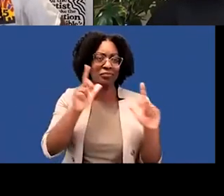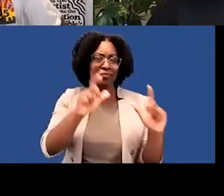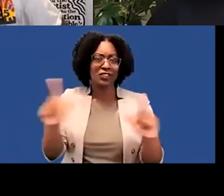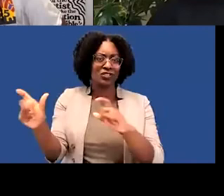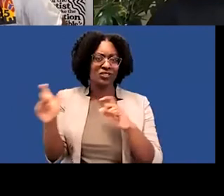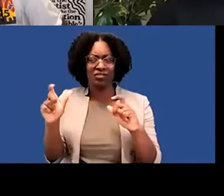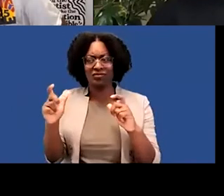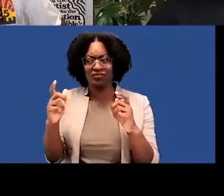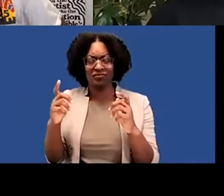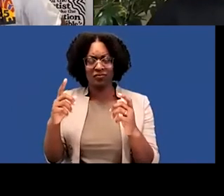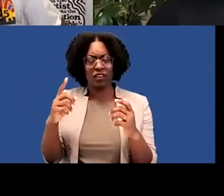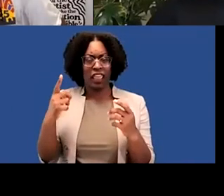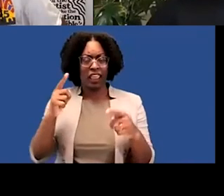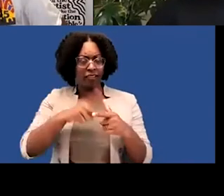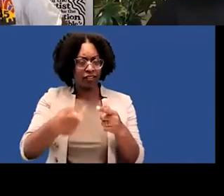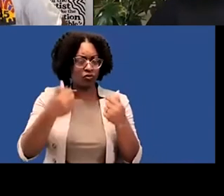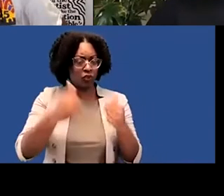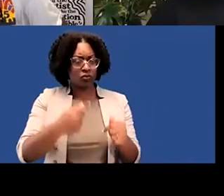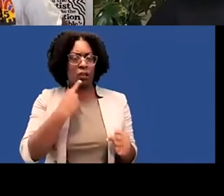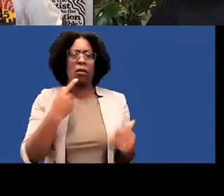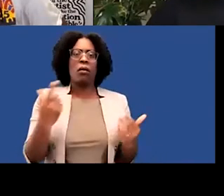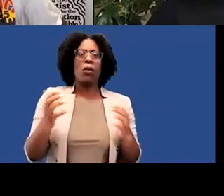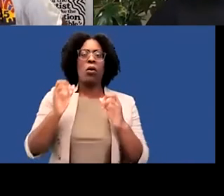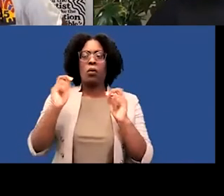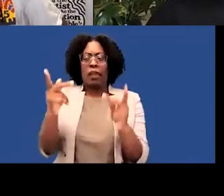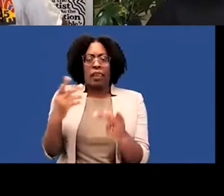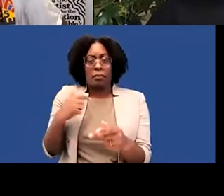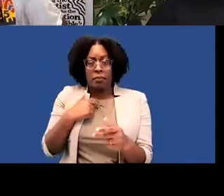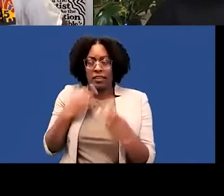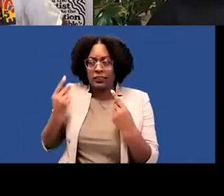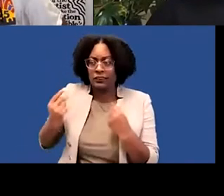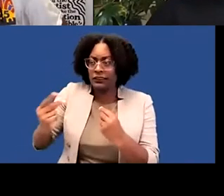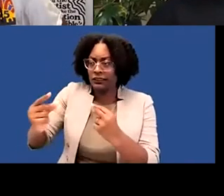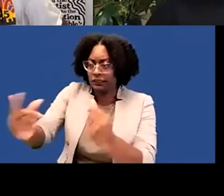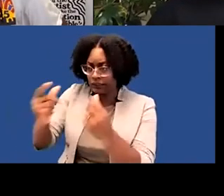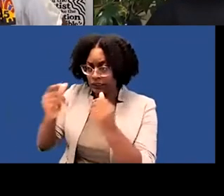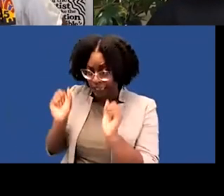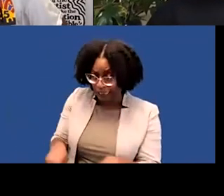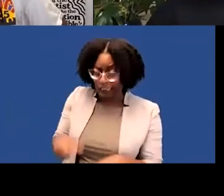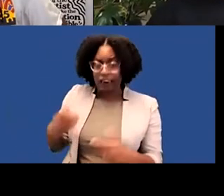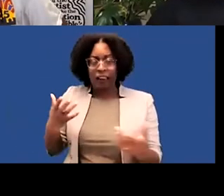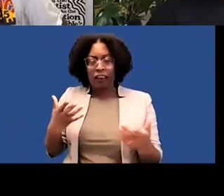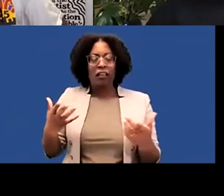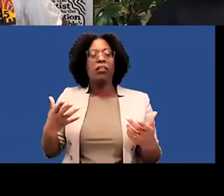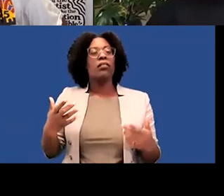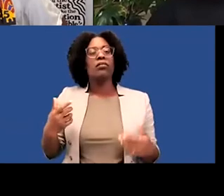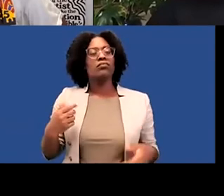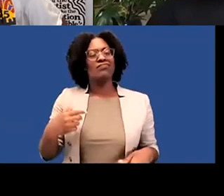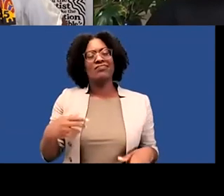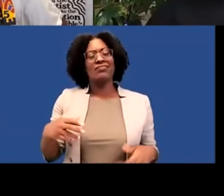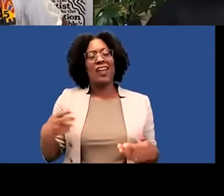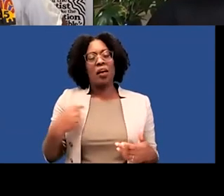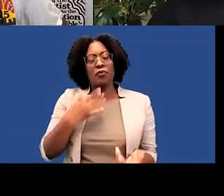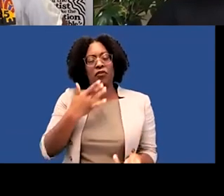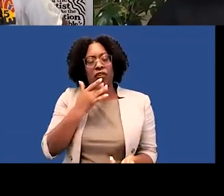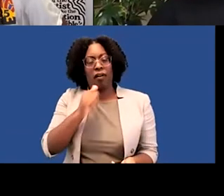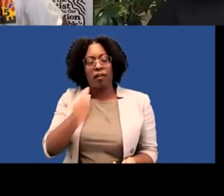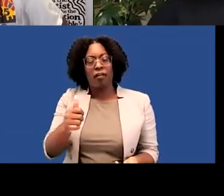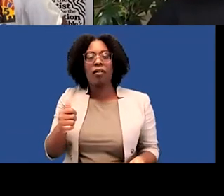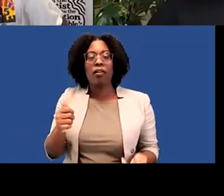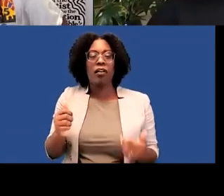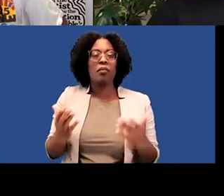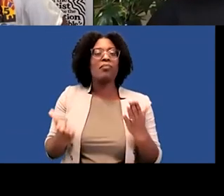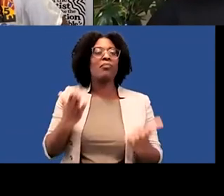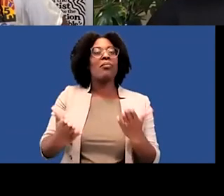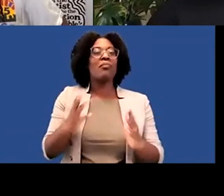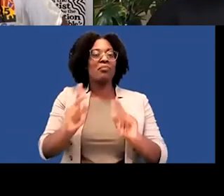And I think recently, especially in my personal work, it's likely that it's more slowly than people are used to or